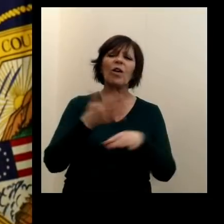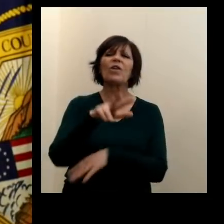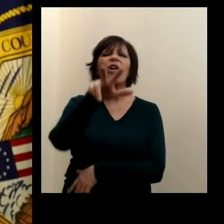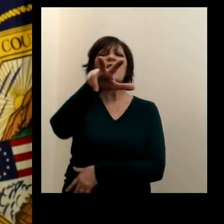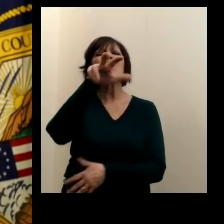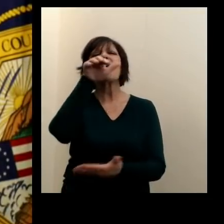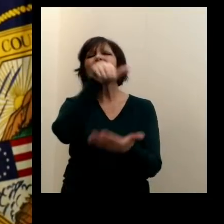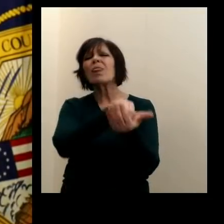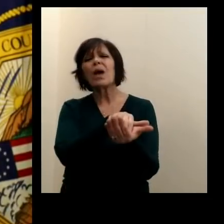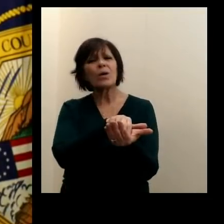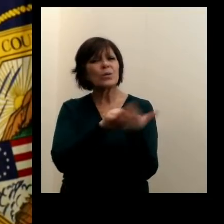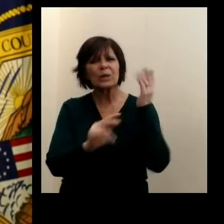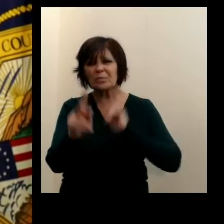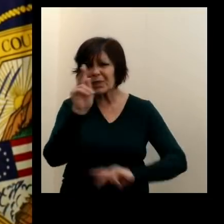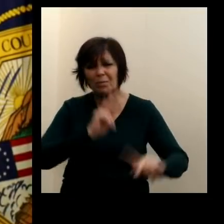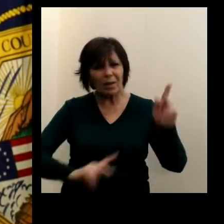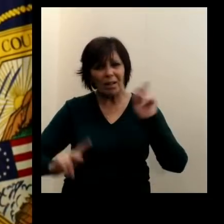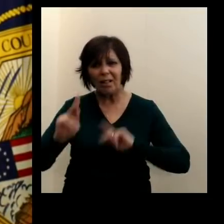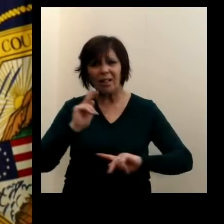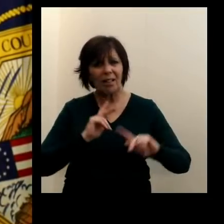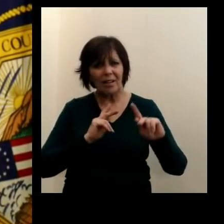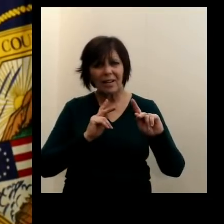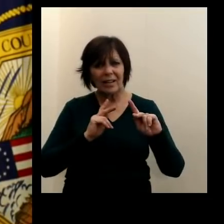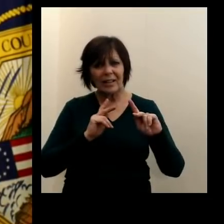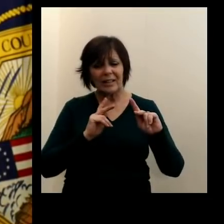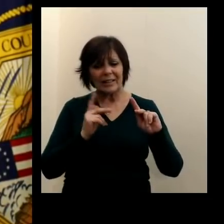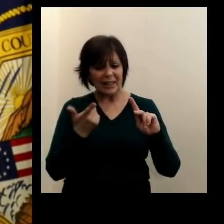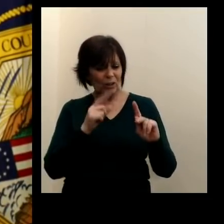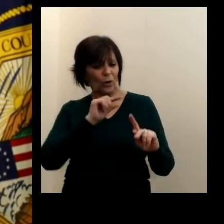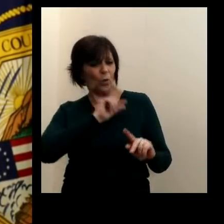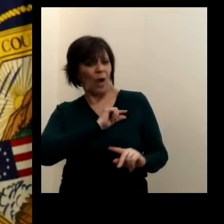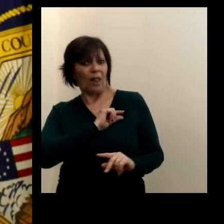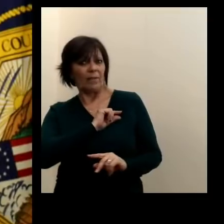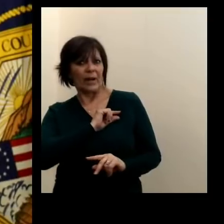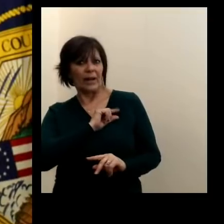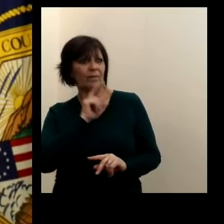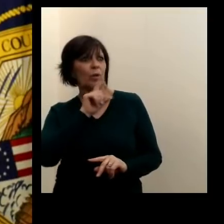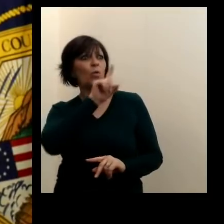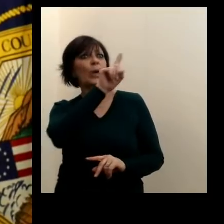300,000 plus individuals that qualify in the 1A and 1B category.